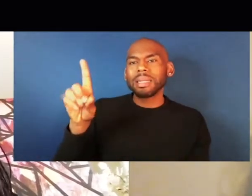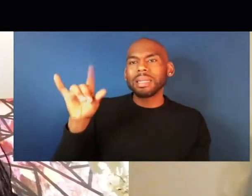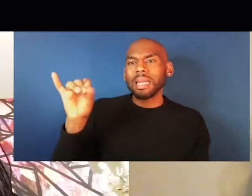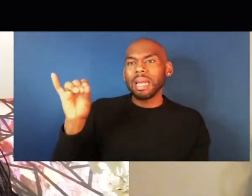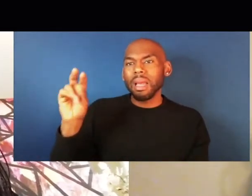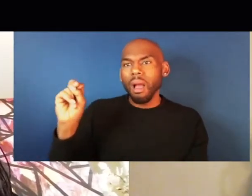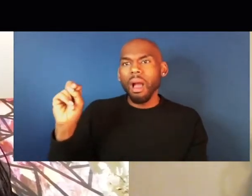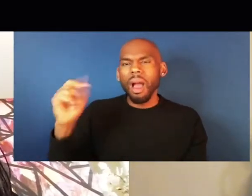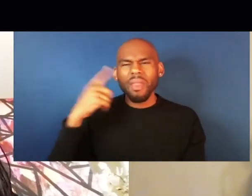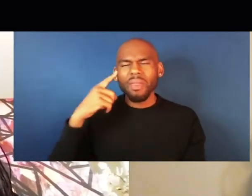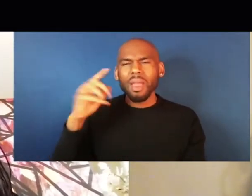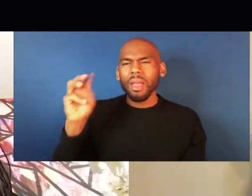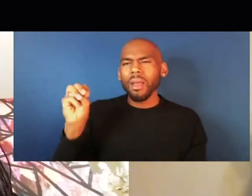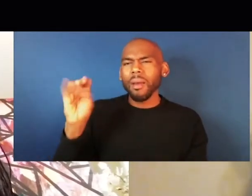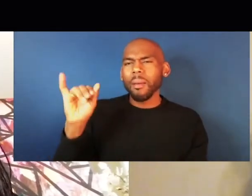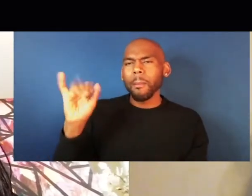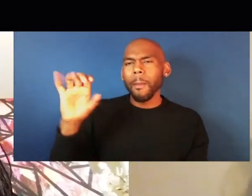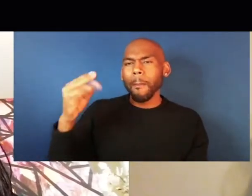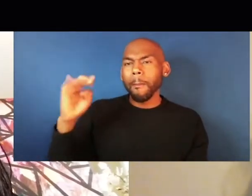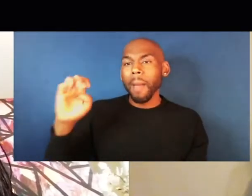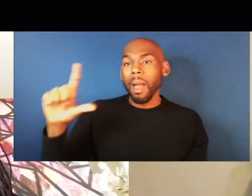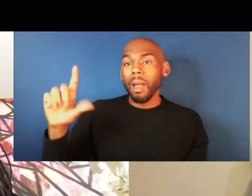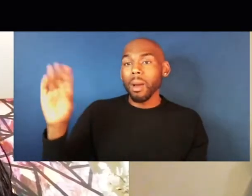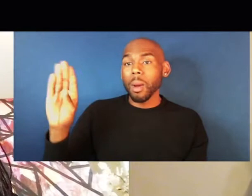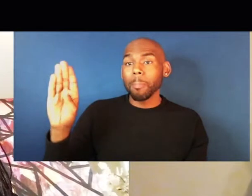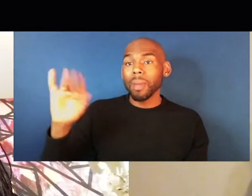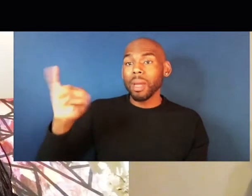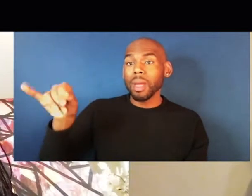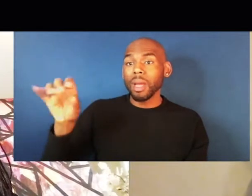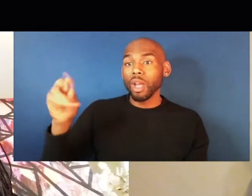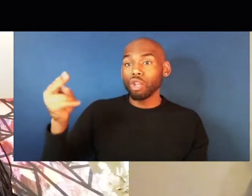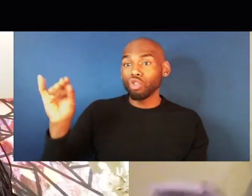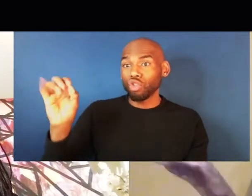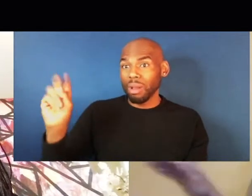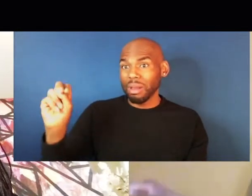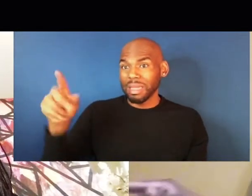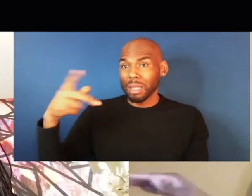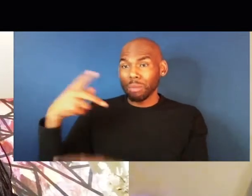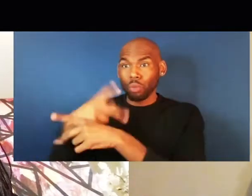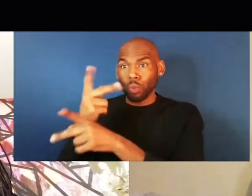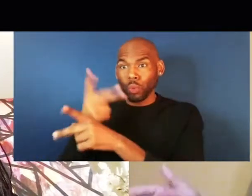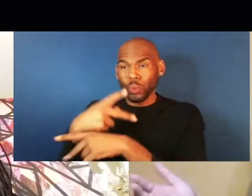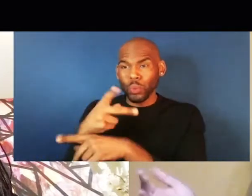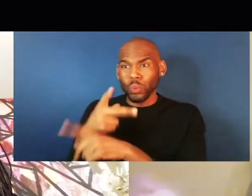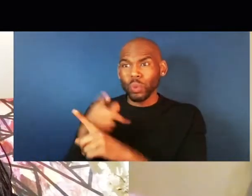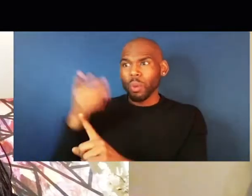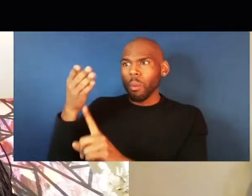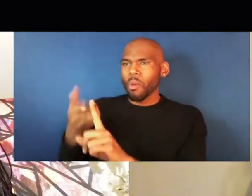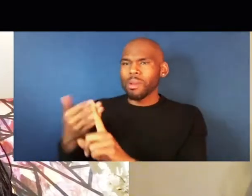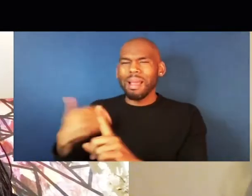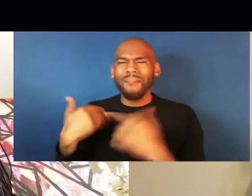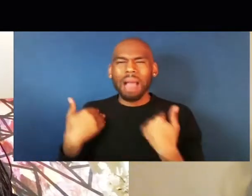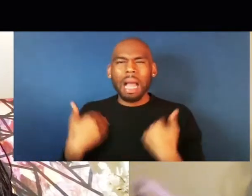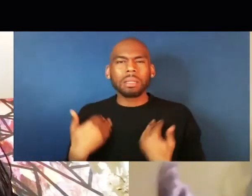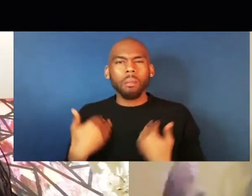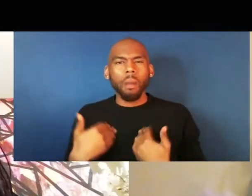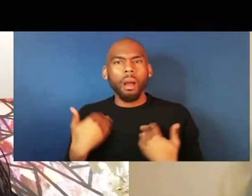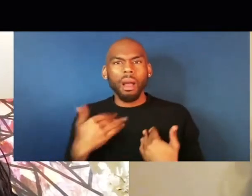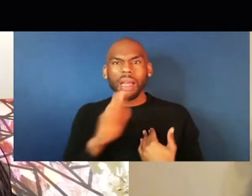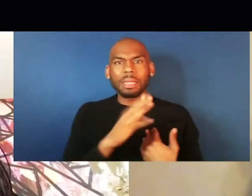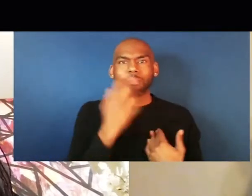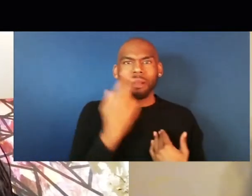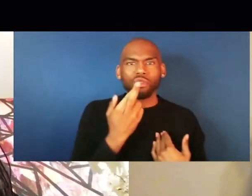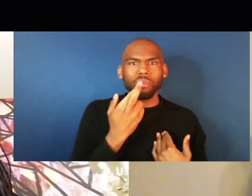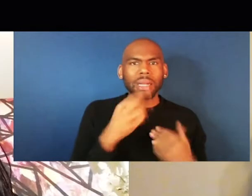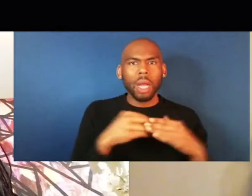produced. The star, he's Black and he got asthma, and then his friend is in a wheelchair.